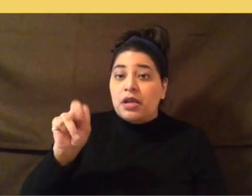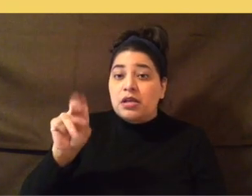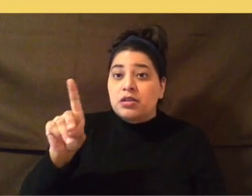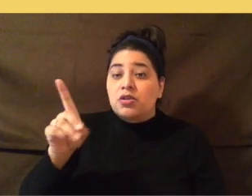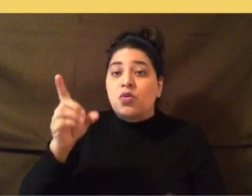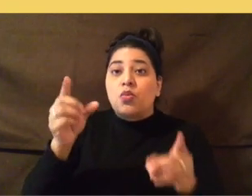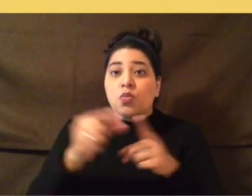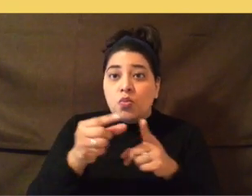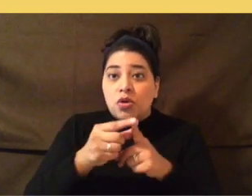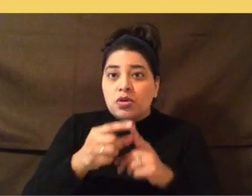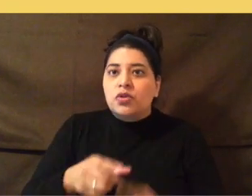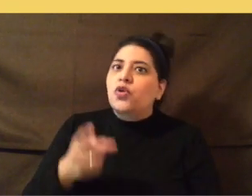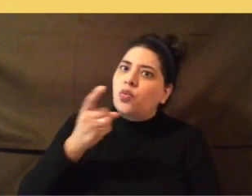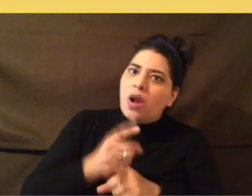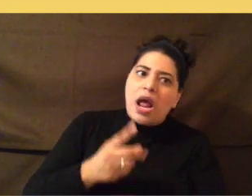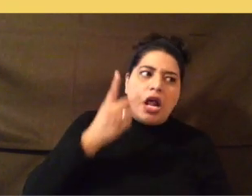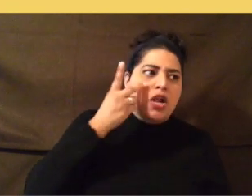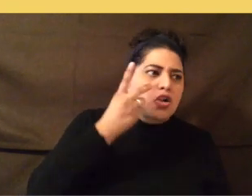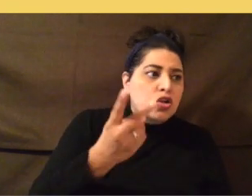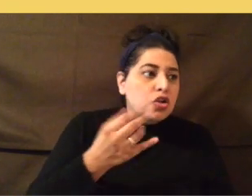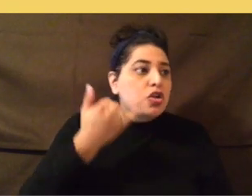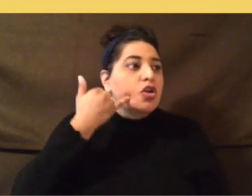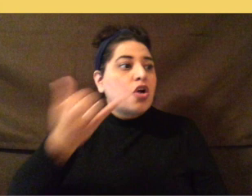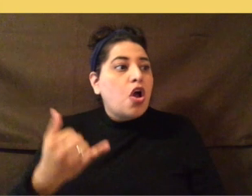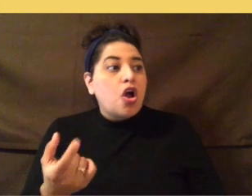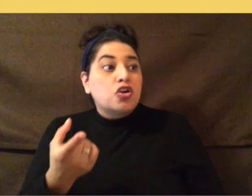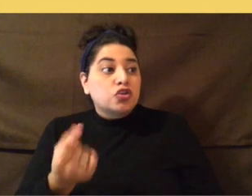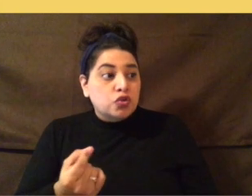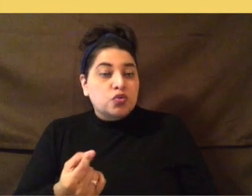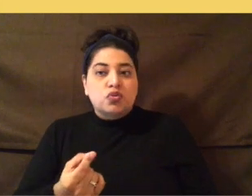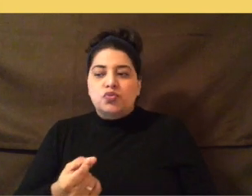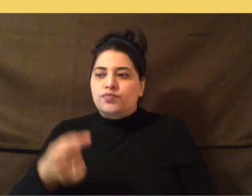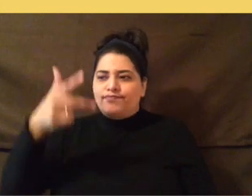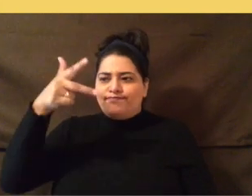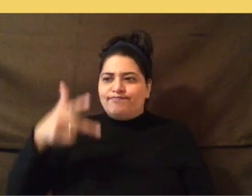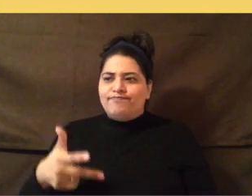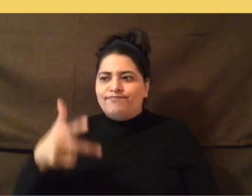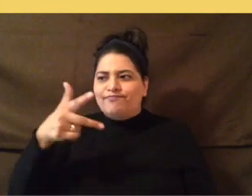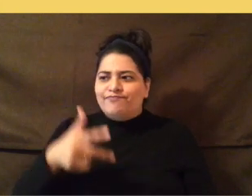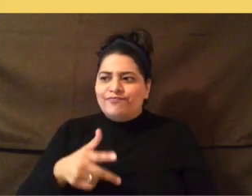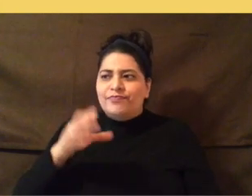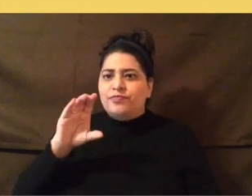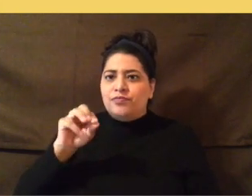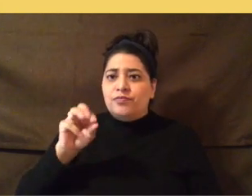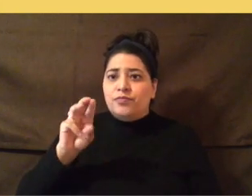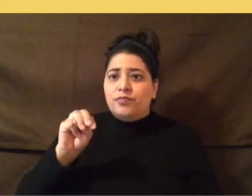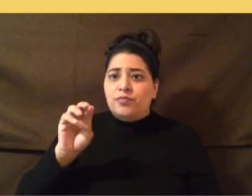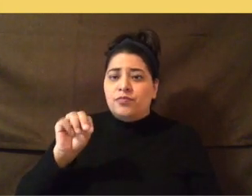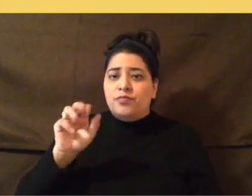words? Right. Look, call, and do are